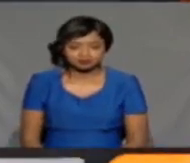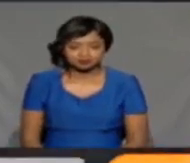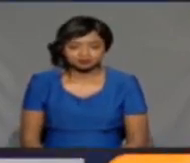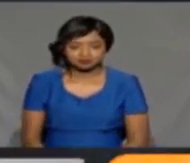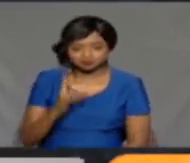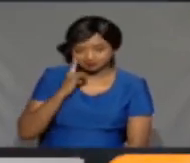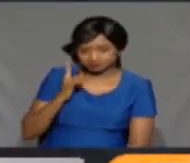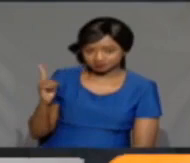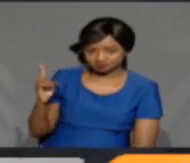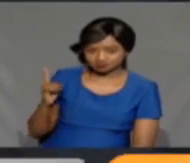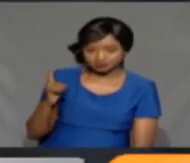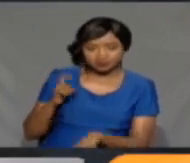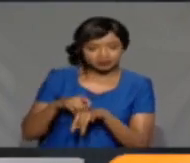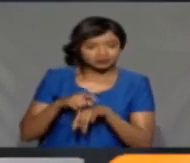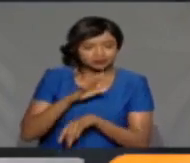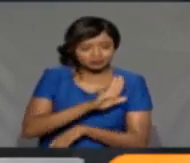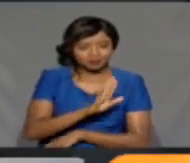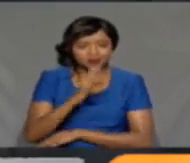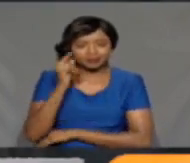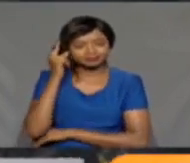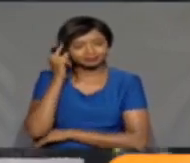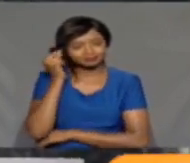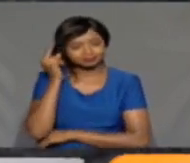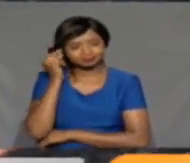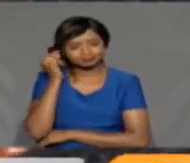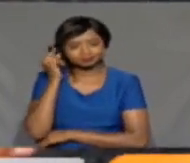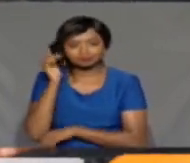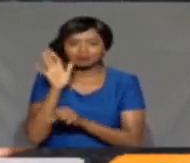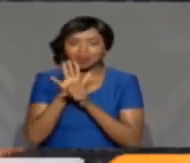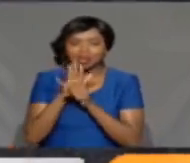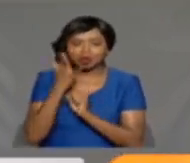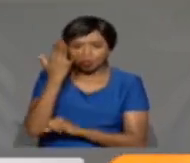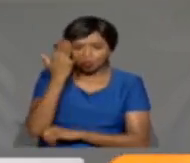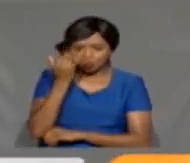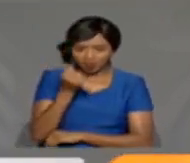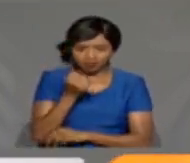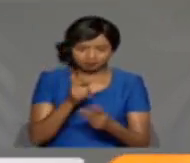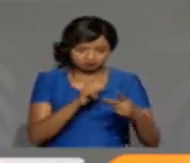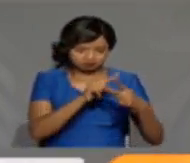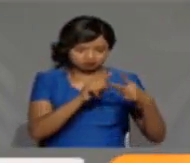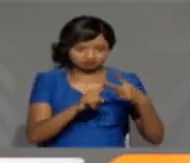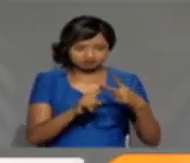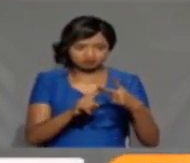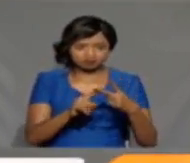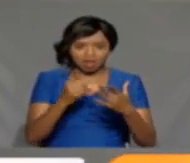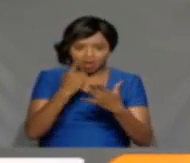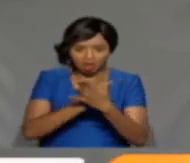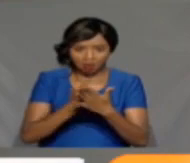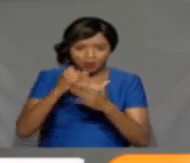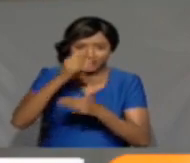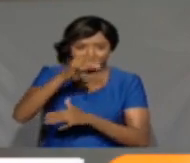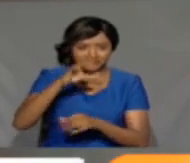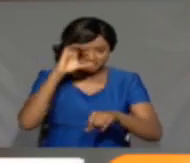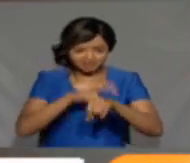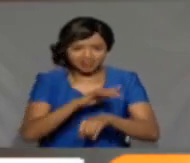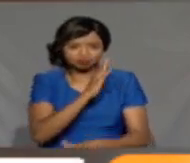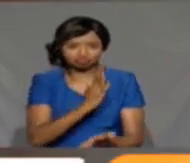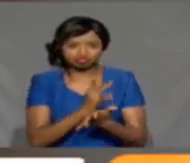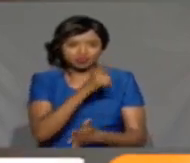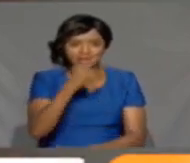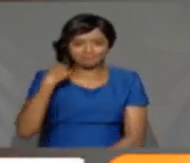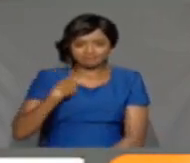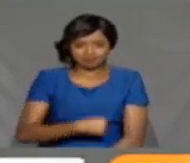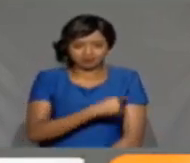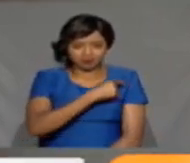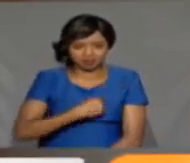the hour of reckoning for two rugby players, Frank Wanyama and Alex Olaba Mahaga, a week after they had been found guilty of gang rape,